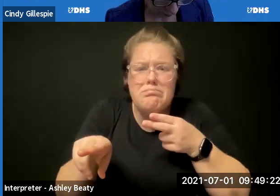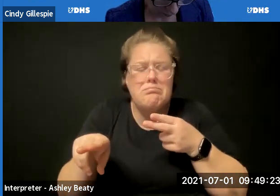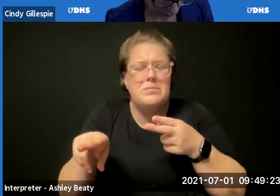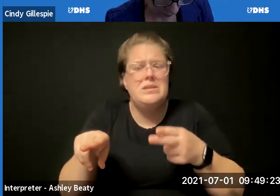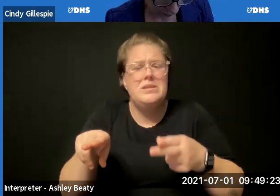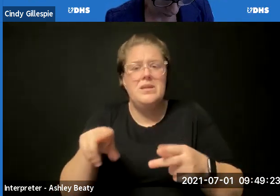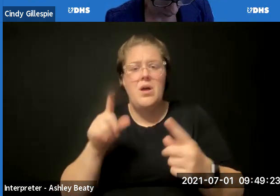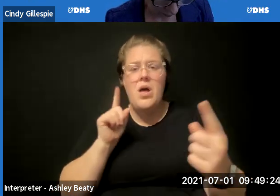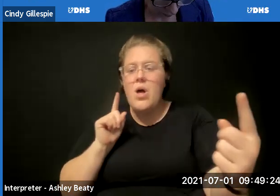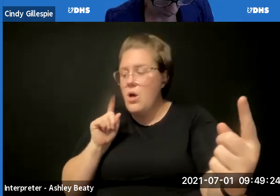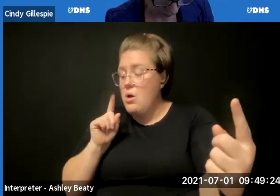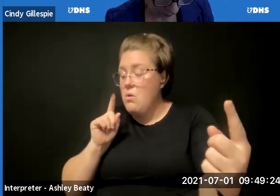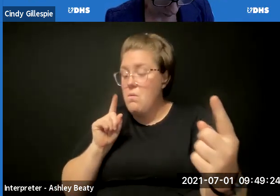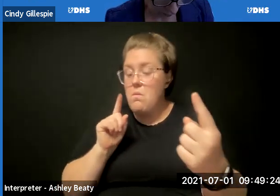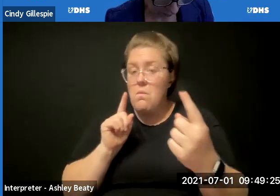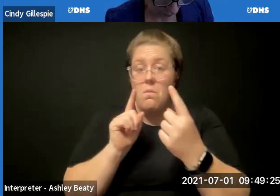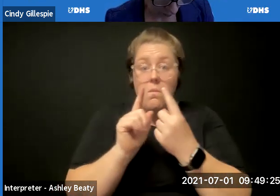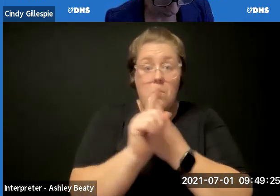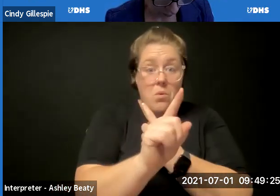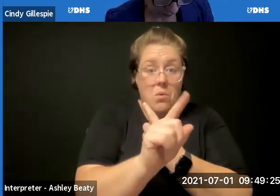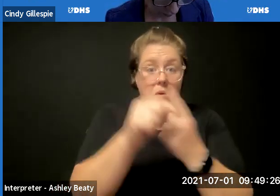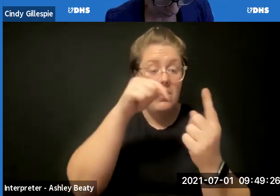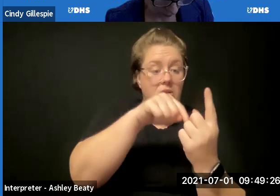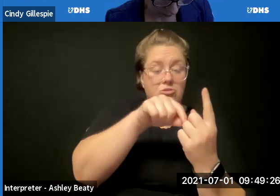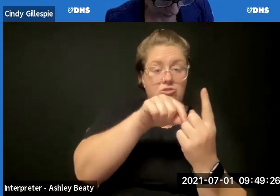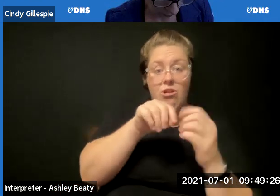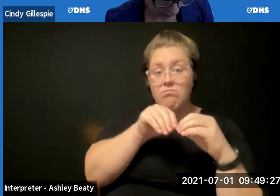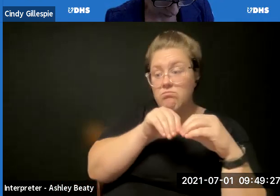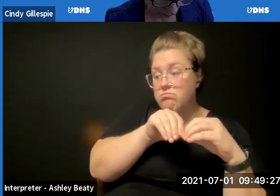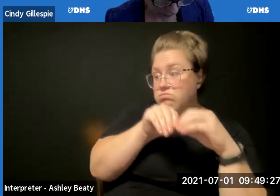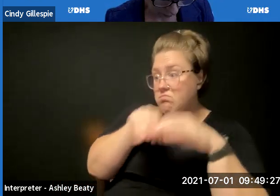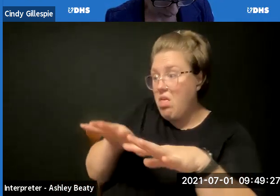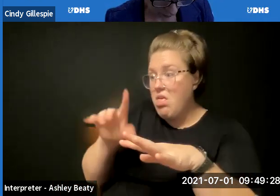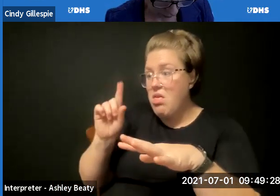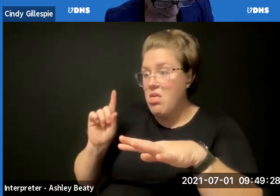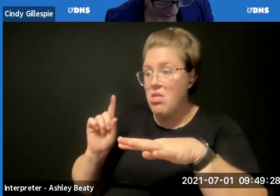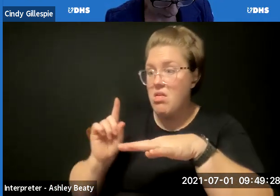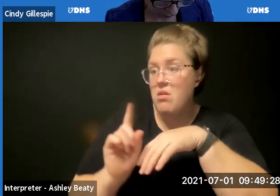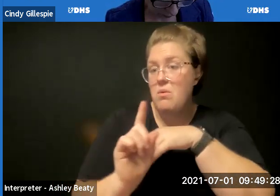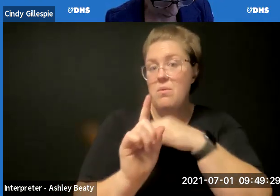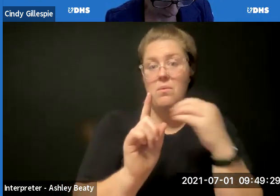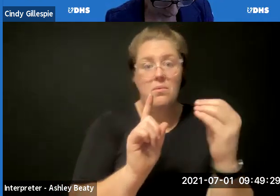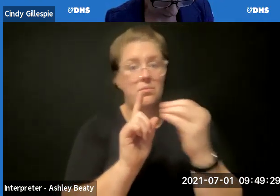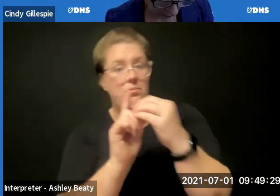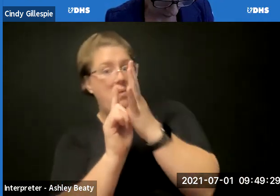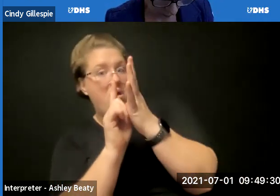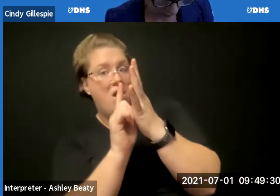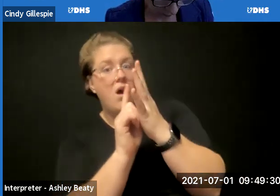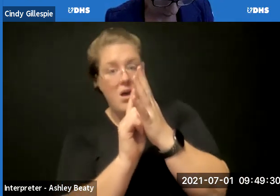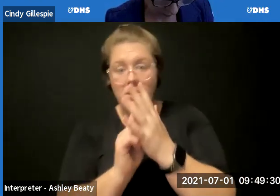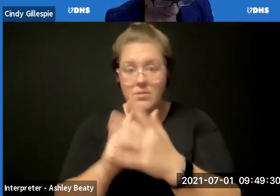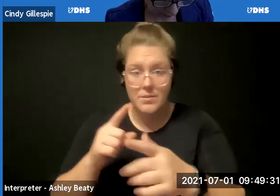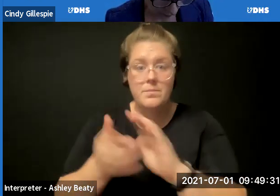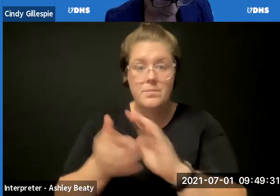that distance of that lady, the individual who was coming into the restaurant passing the positive became positive off of